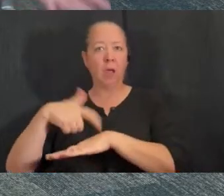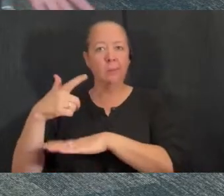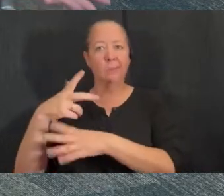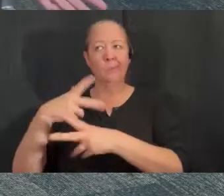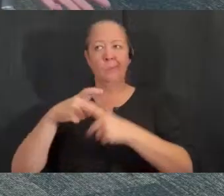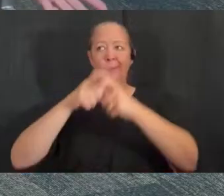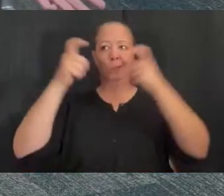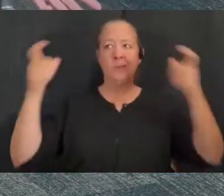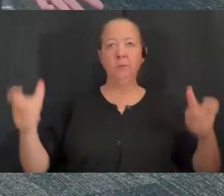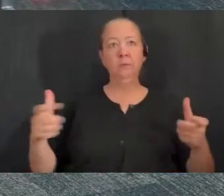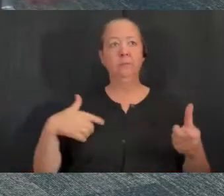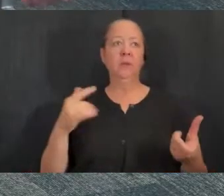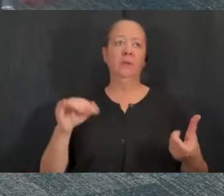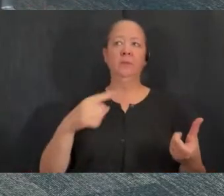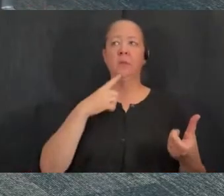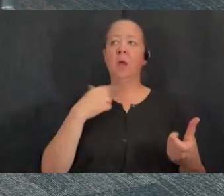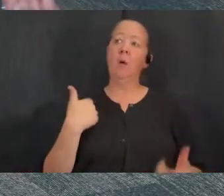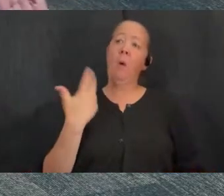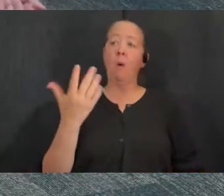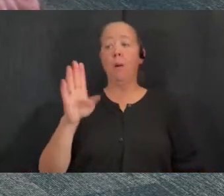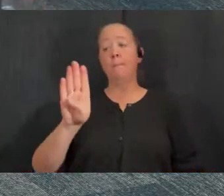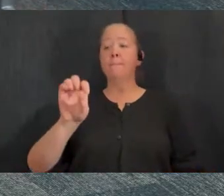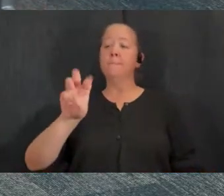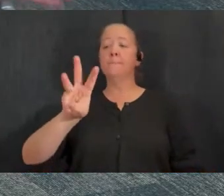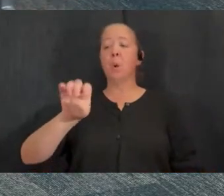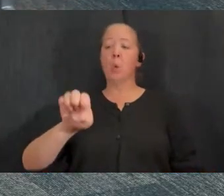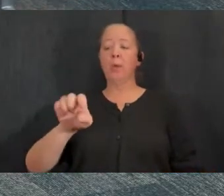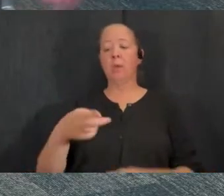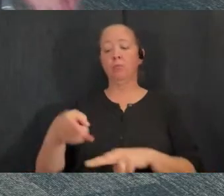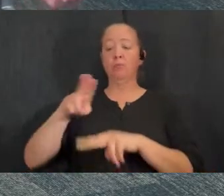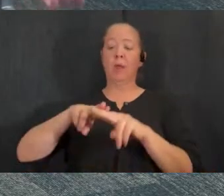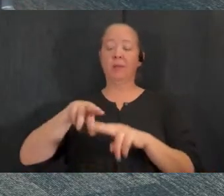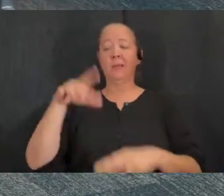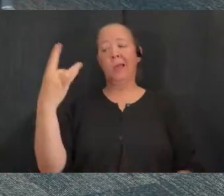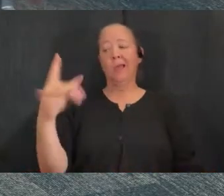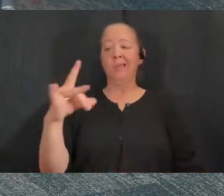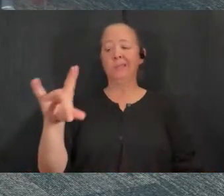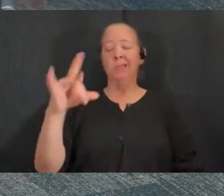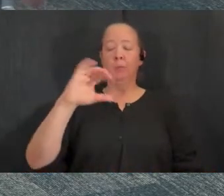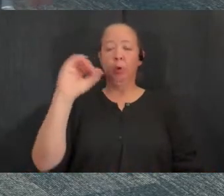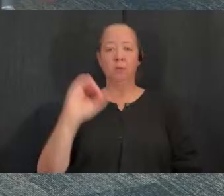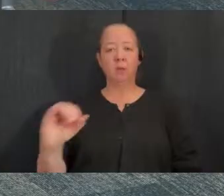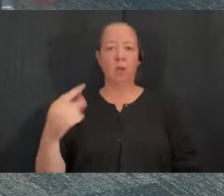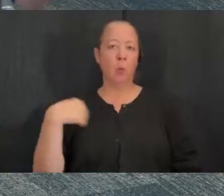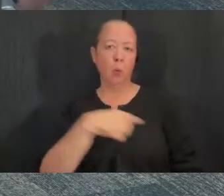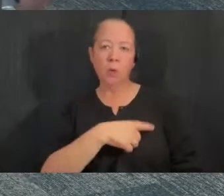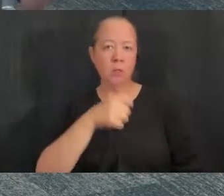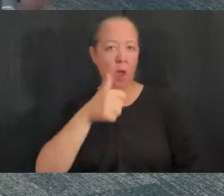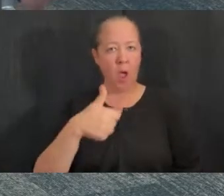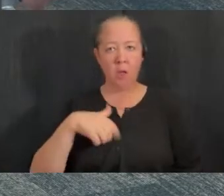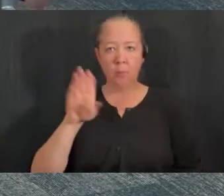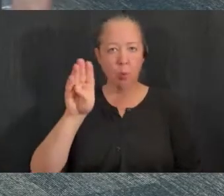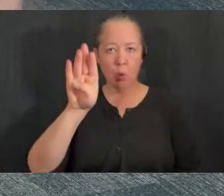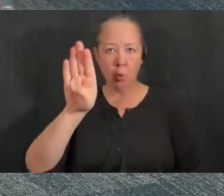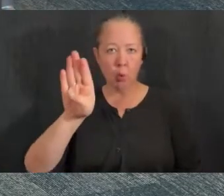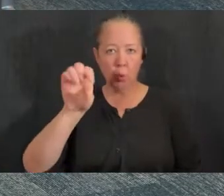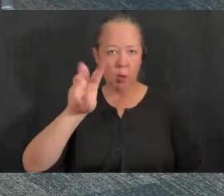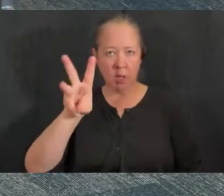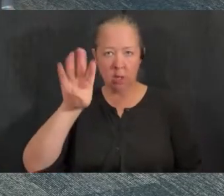Bowie raised it 18%. We're not Bowie. It's not apples and apples revenue base, to use that